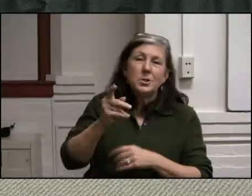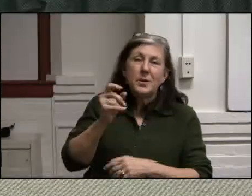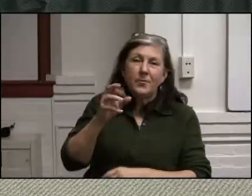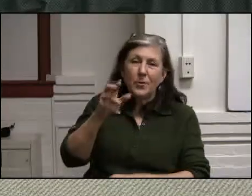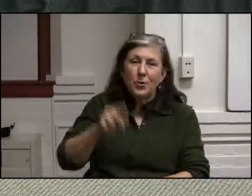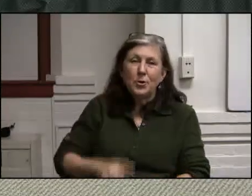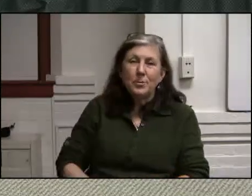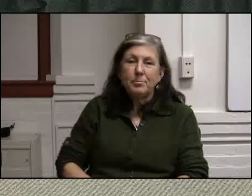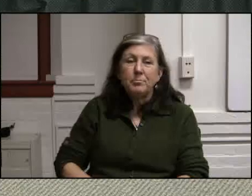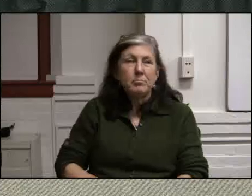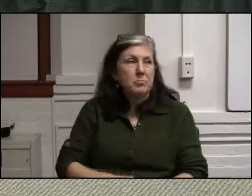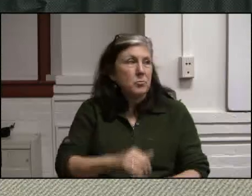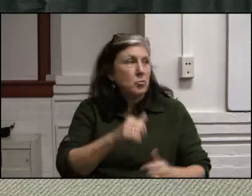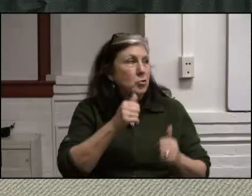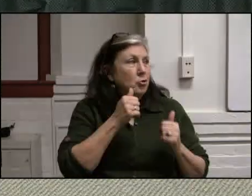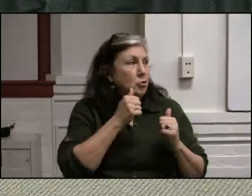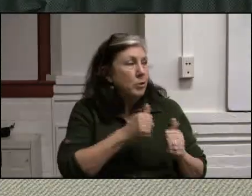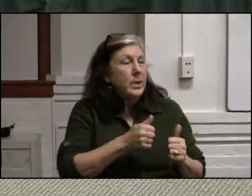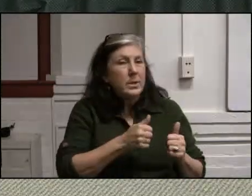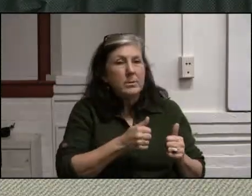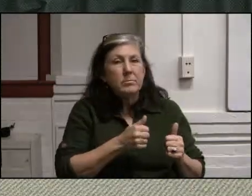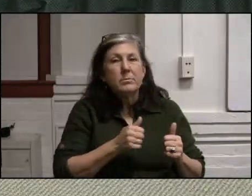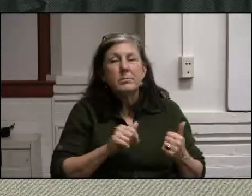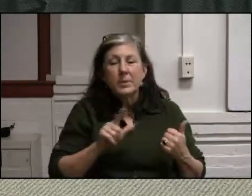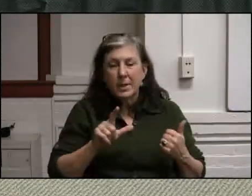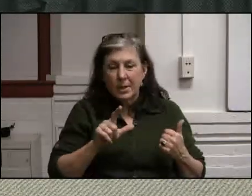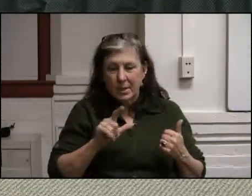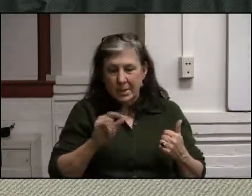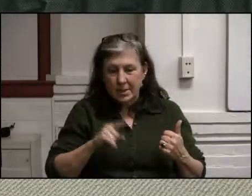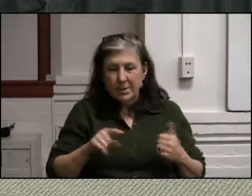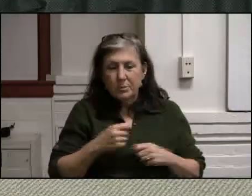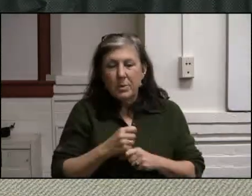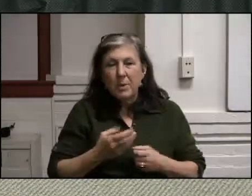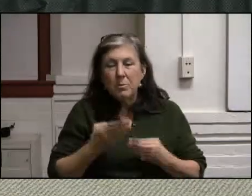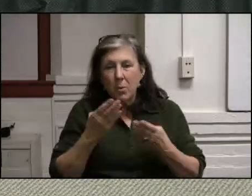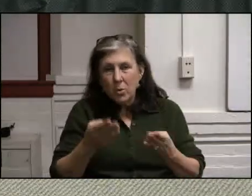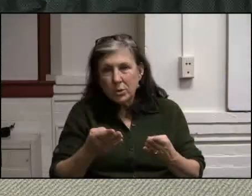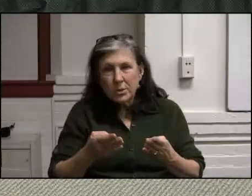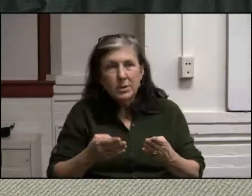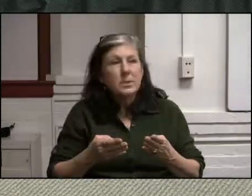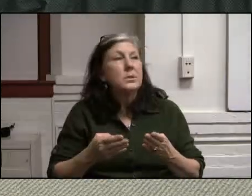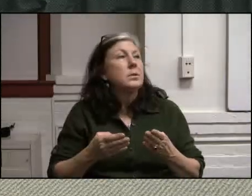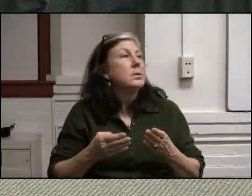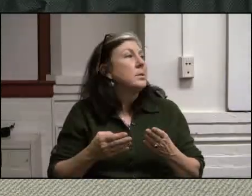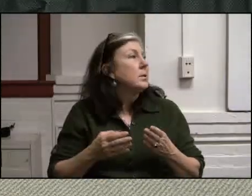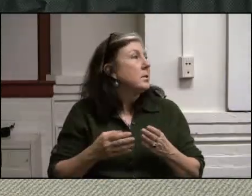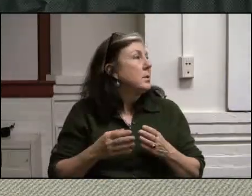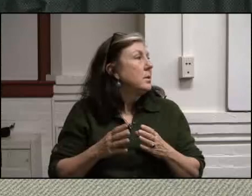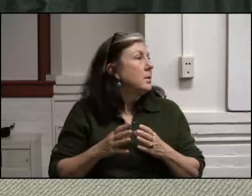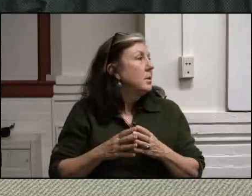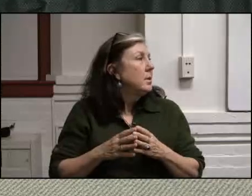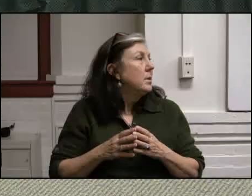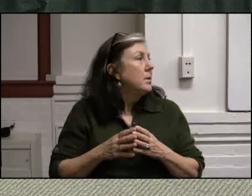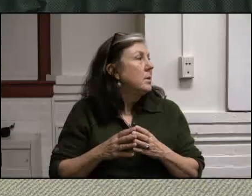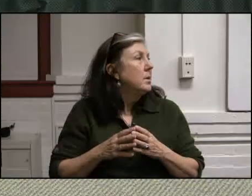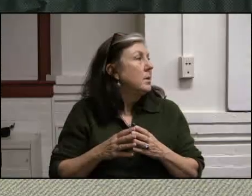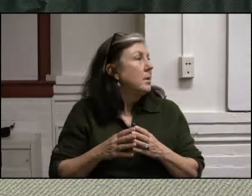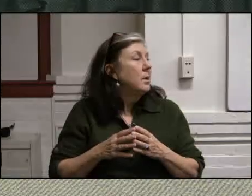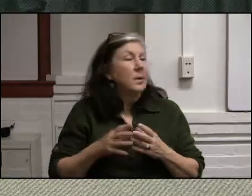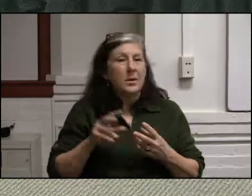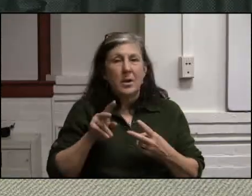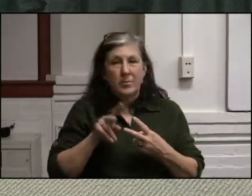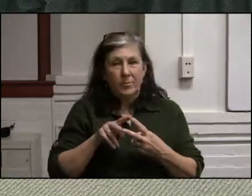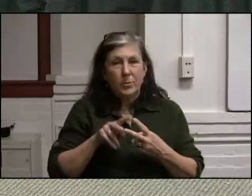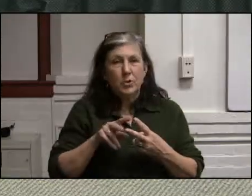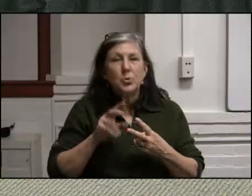Great, thank you. Liz has made a motion to approve the changes in the 2019 grand list as set forth on those two